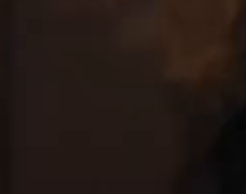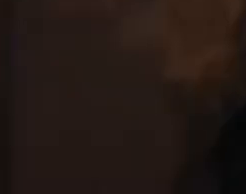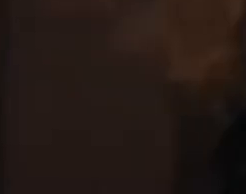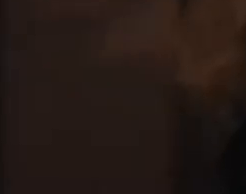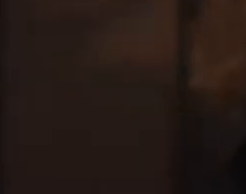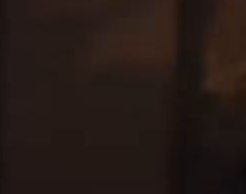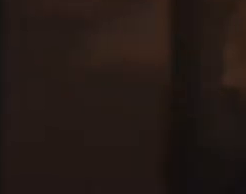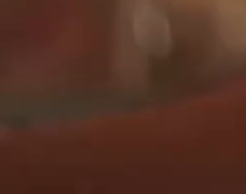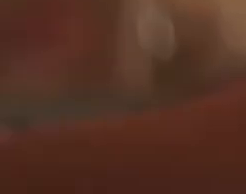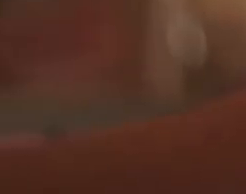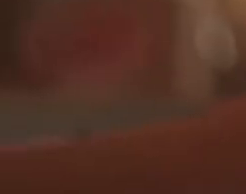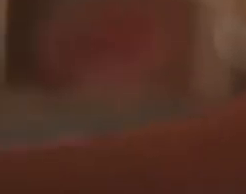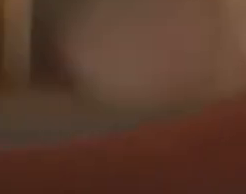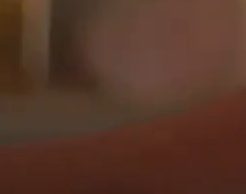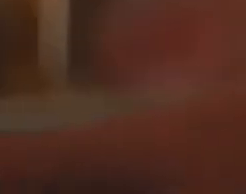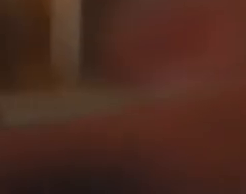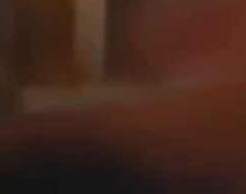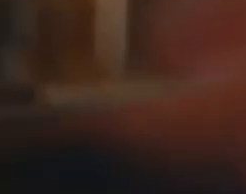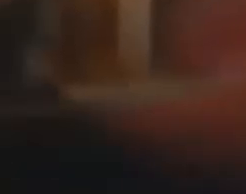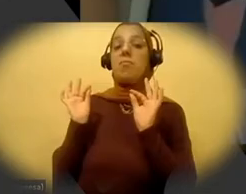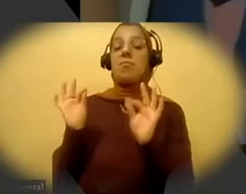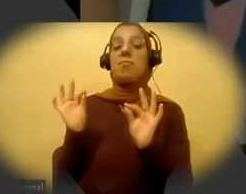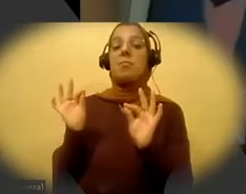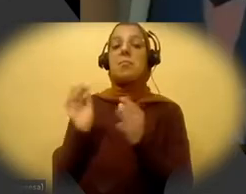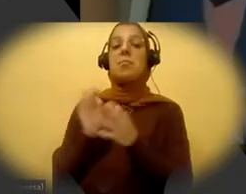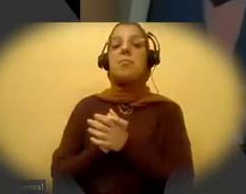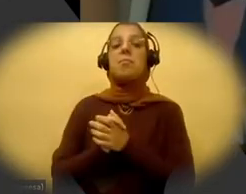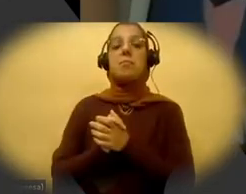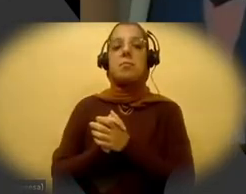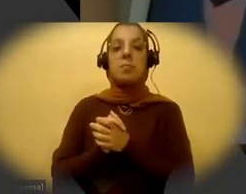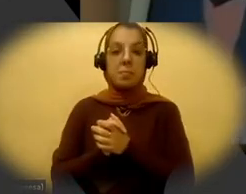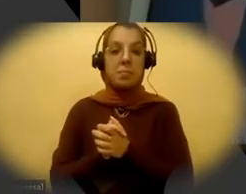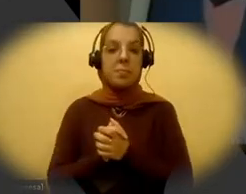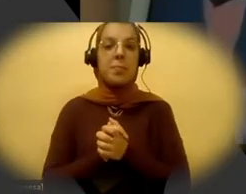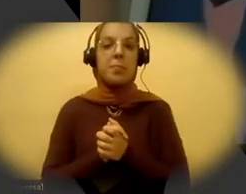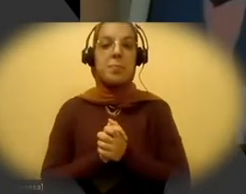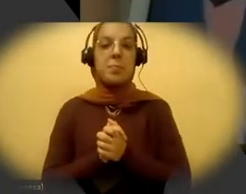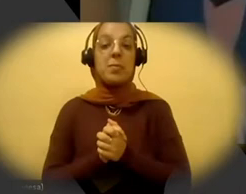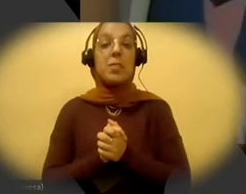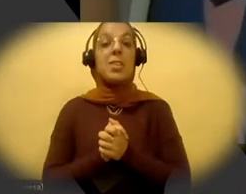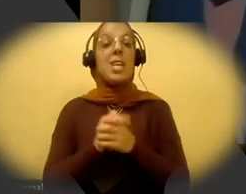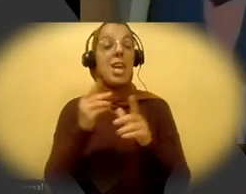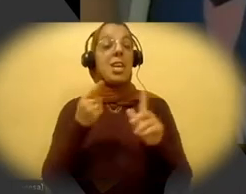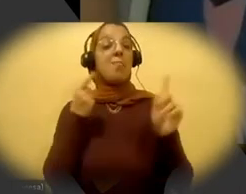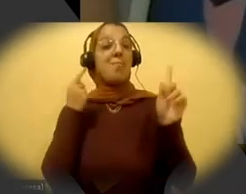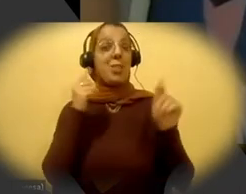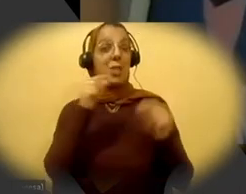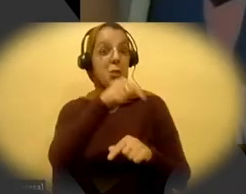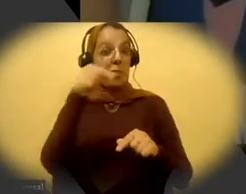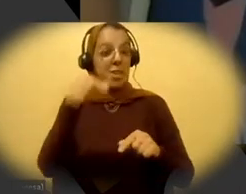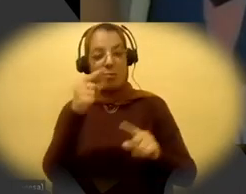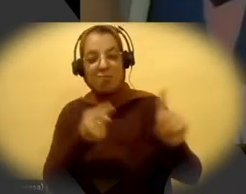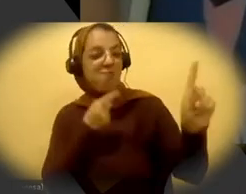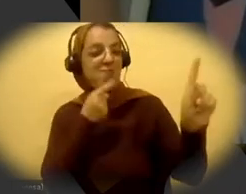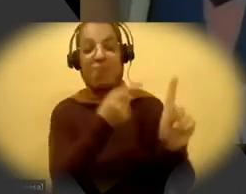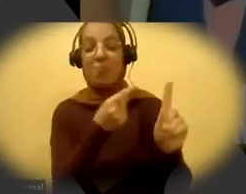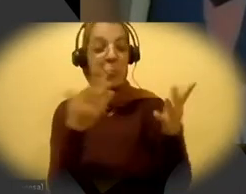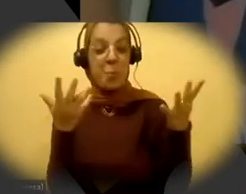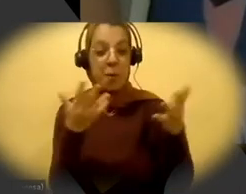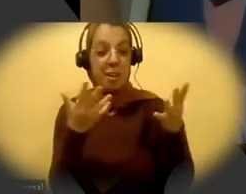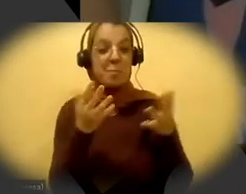Nice. Yeah, so I think the whole point of QQ has really been, for me at least,